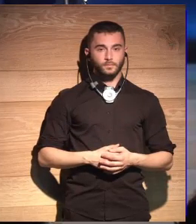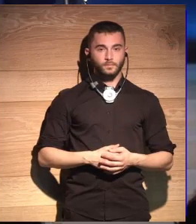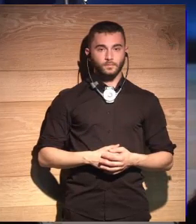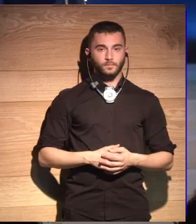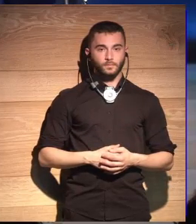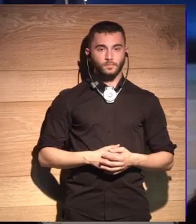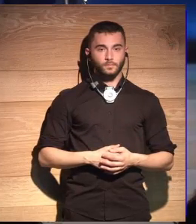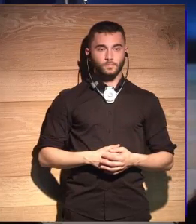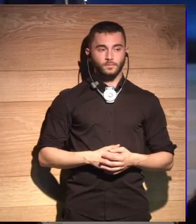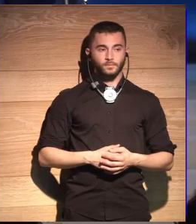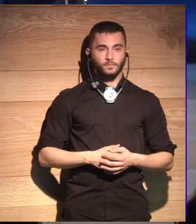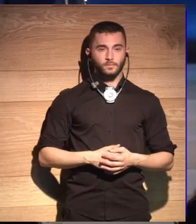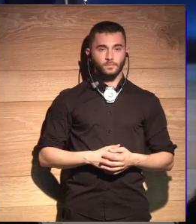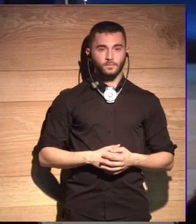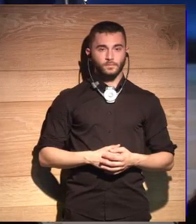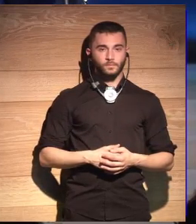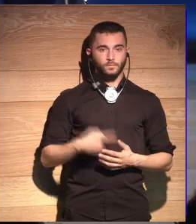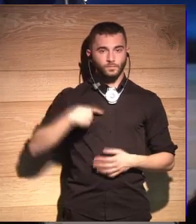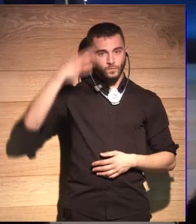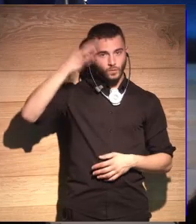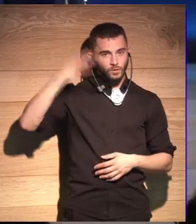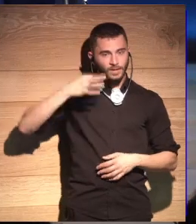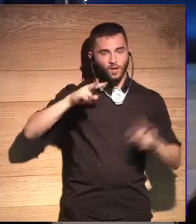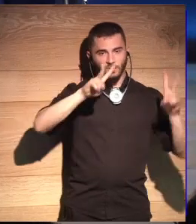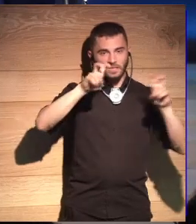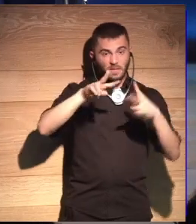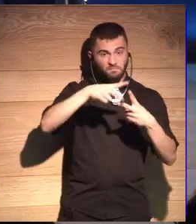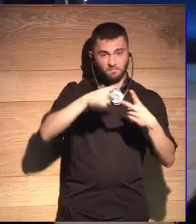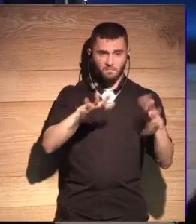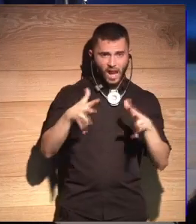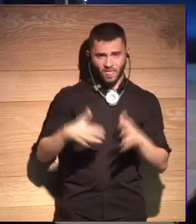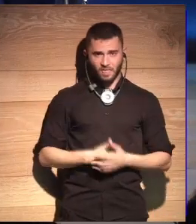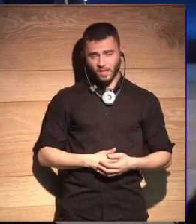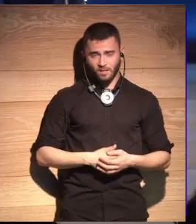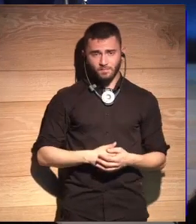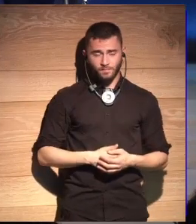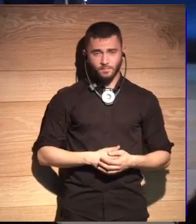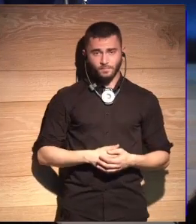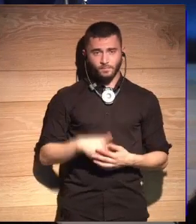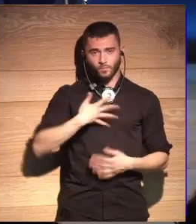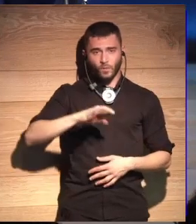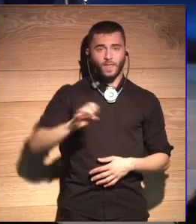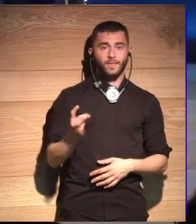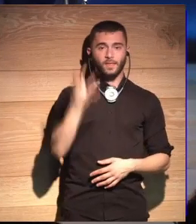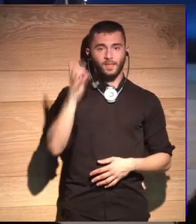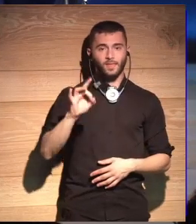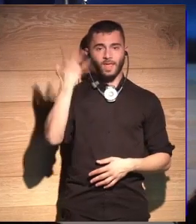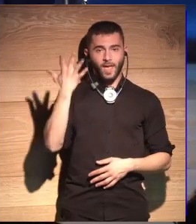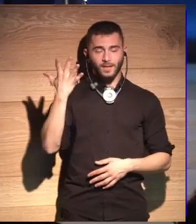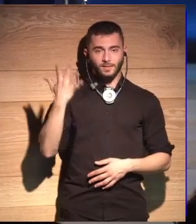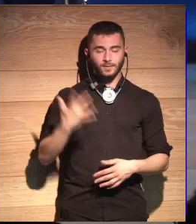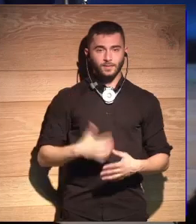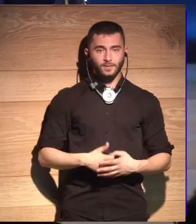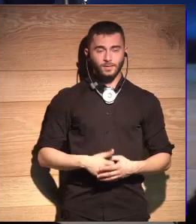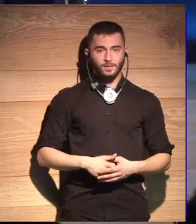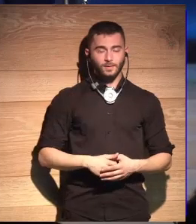mean, these are similar issues, right? I mean, this is the idea that in some ways we kind of